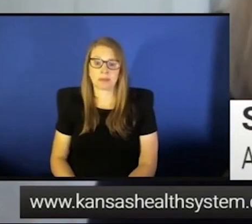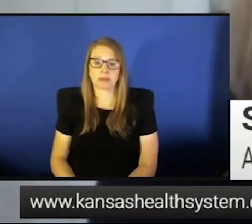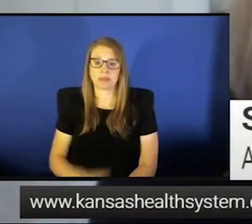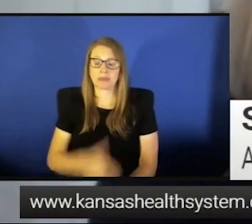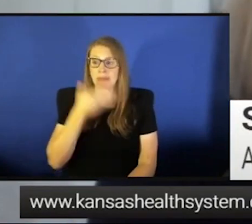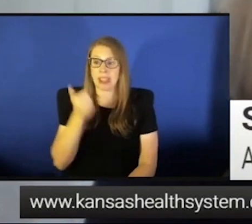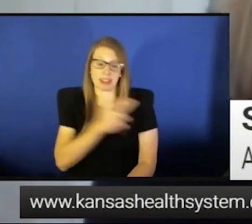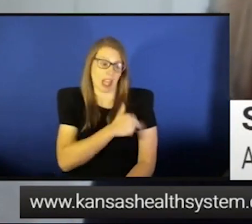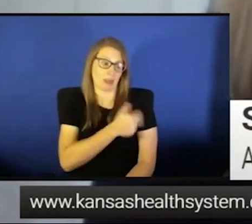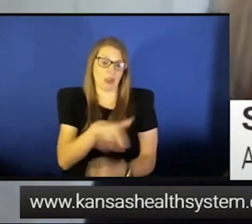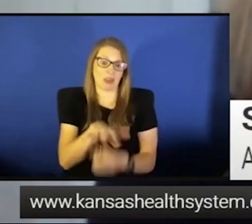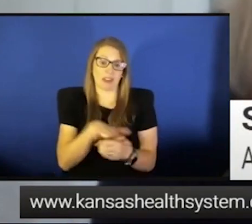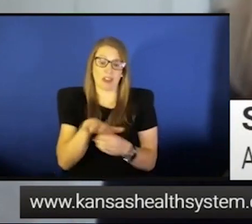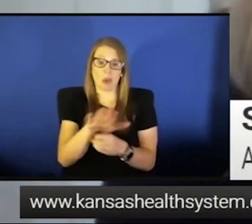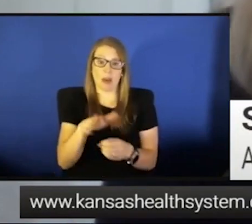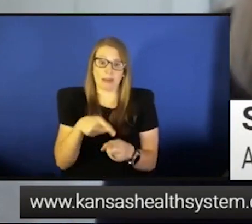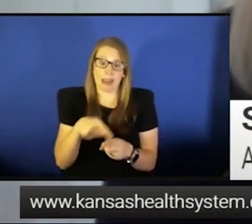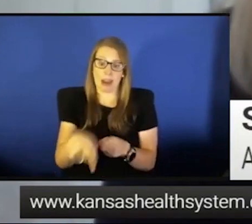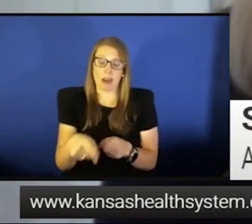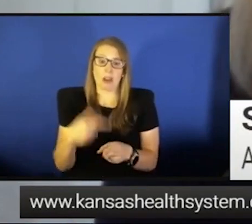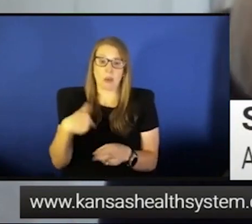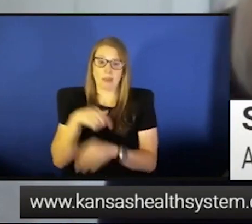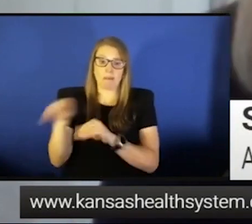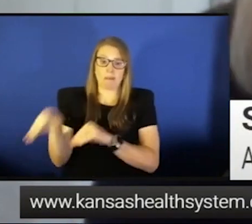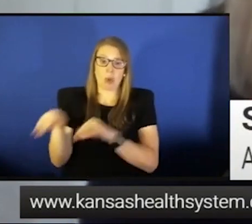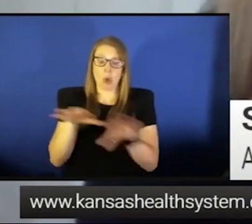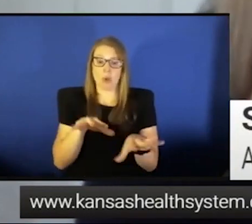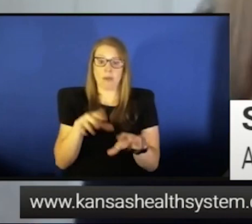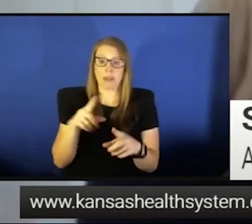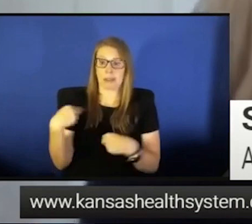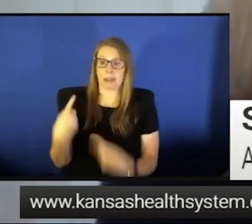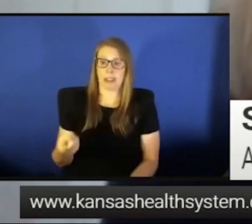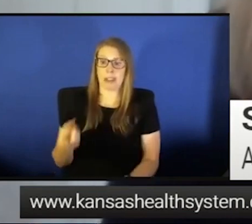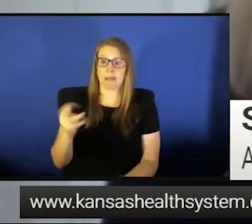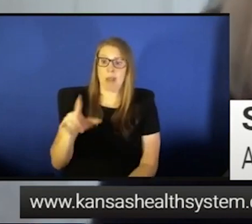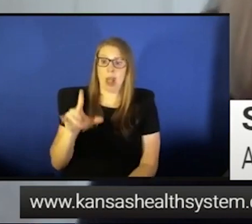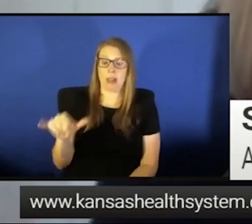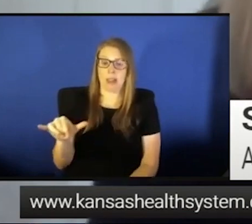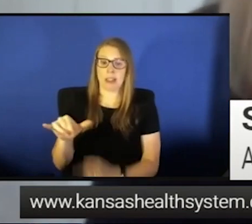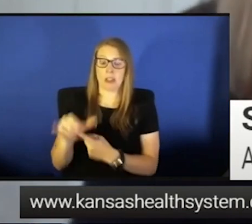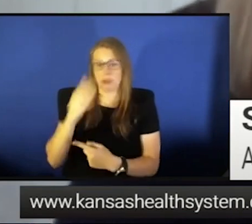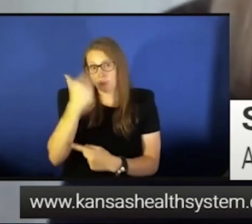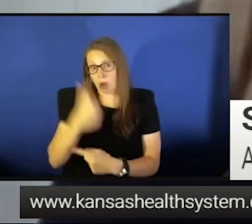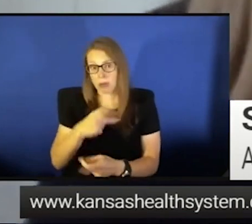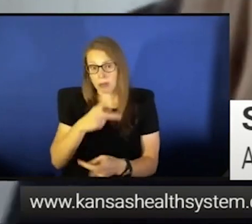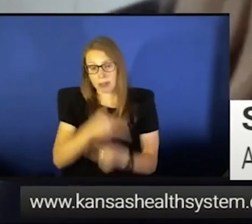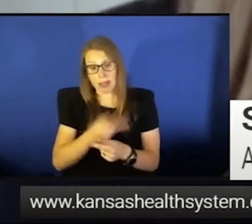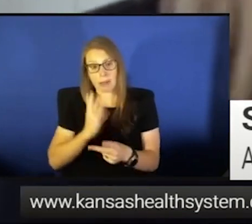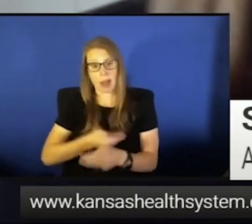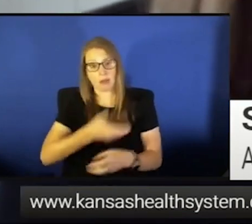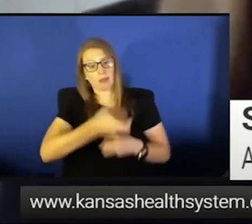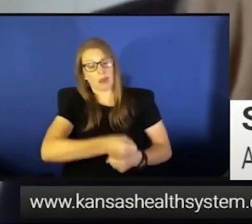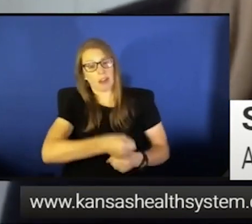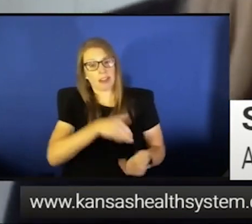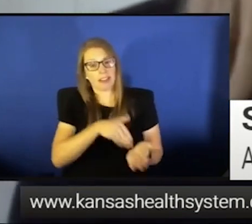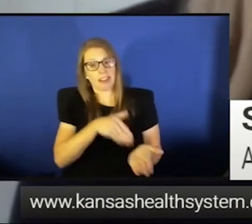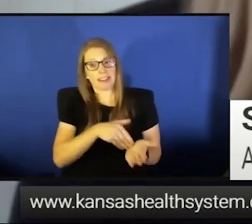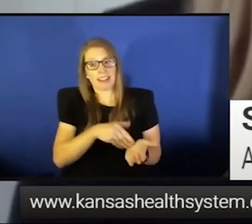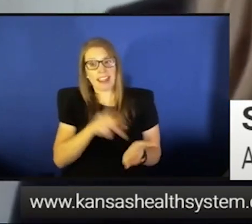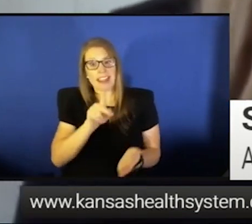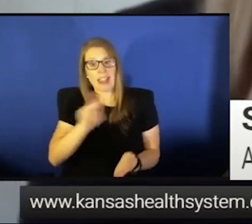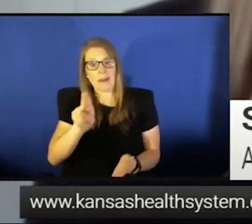your area. We've since moved since Molly's stroke, although we still keep our trusted physicians at KU.